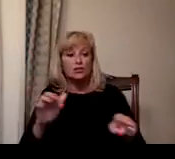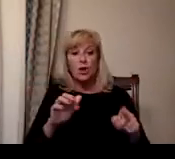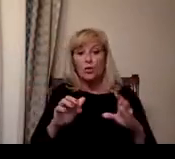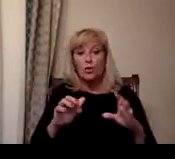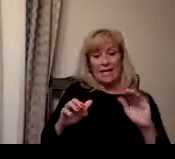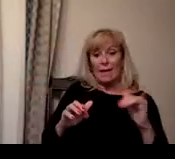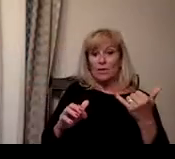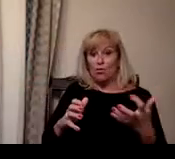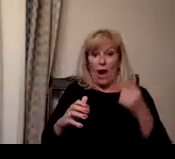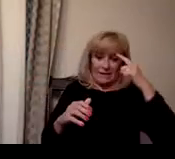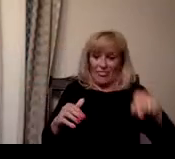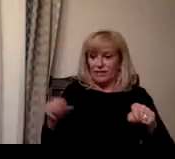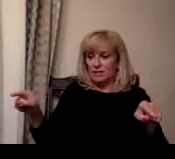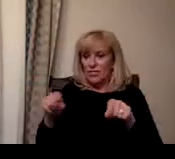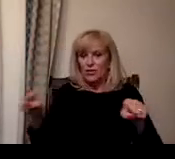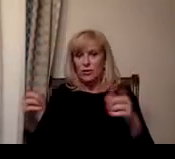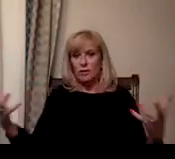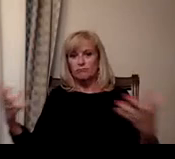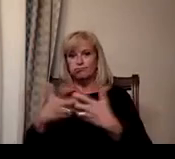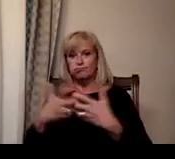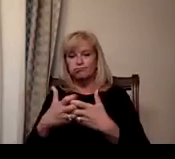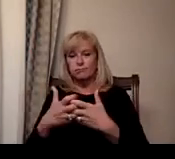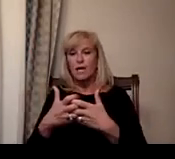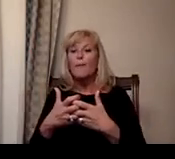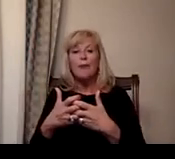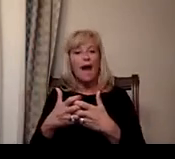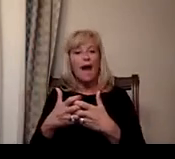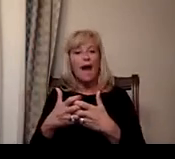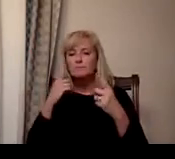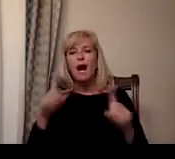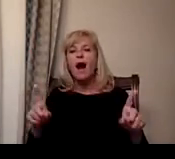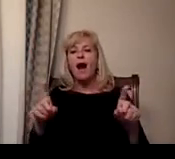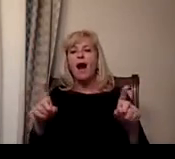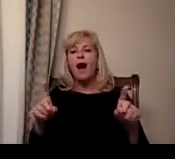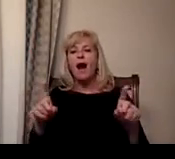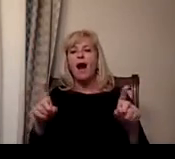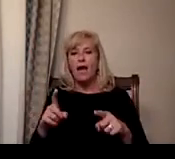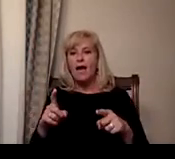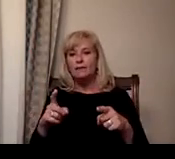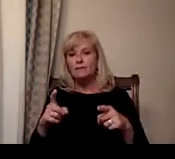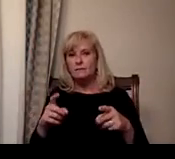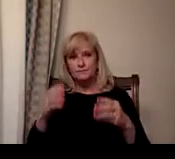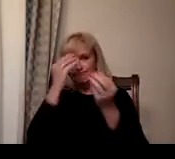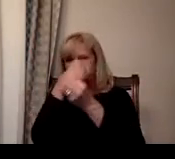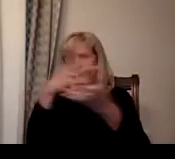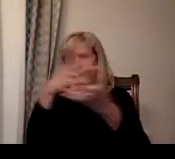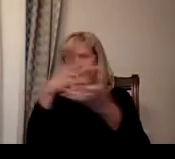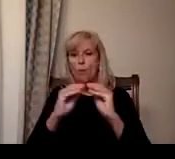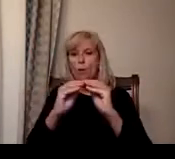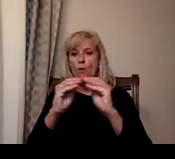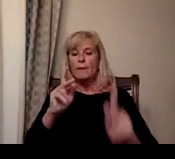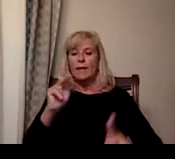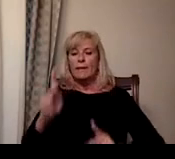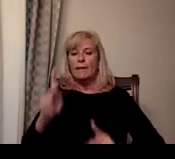in heaven. They came across each other and decided to combine forces to bring this to market on a mass level, and that's what we get to do.